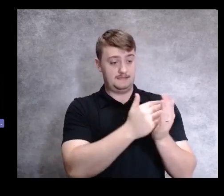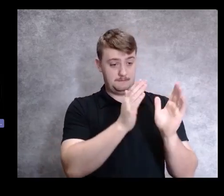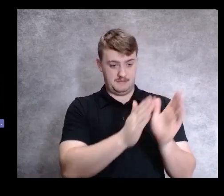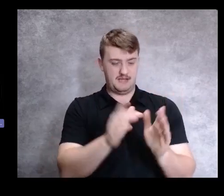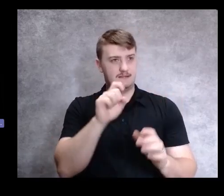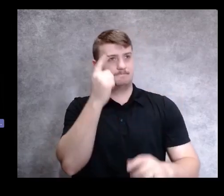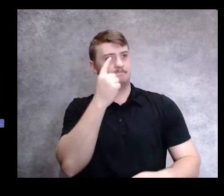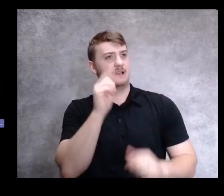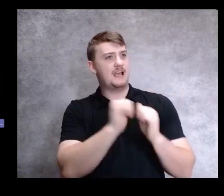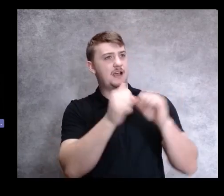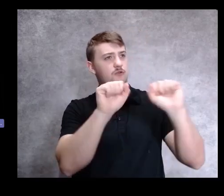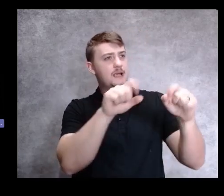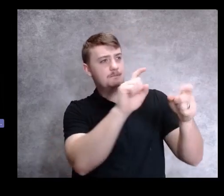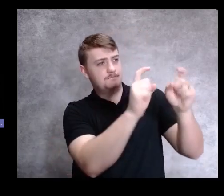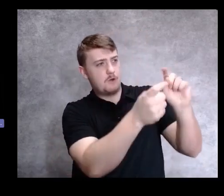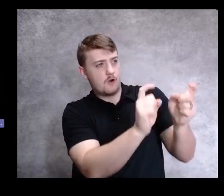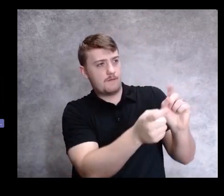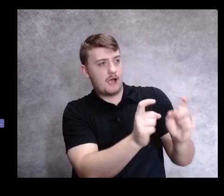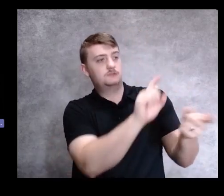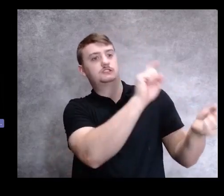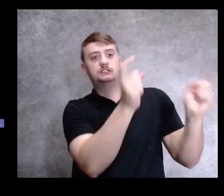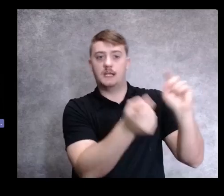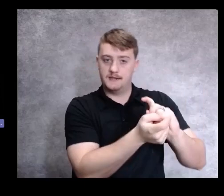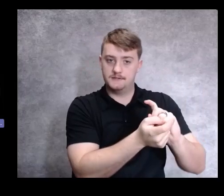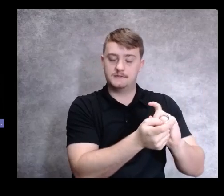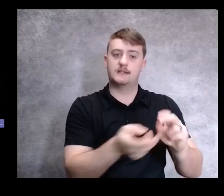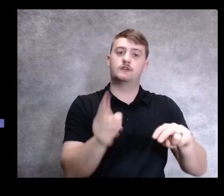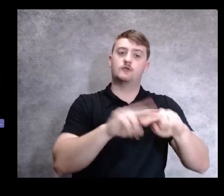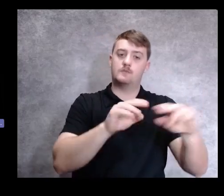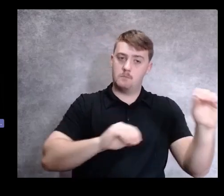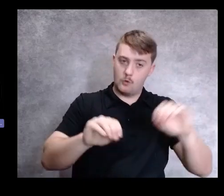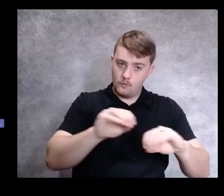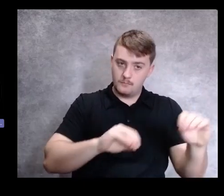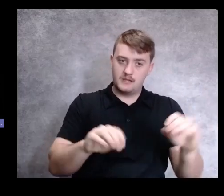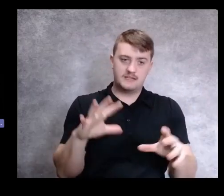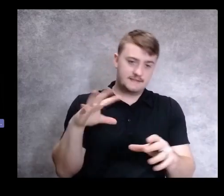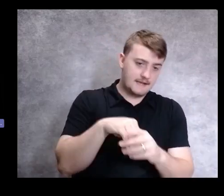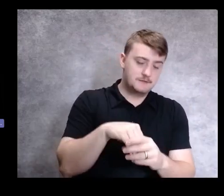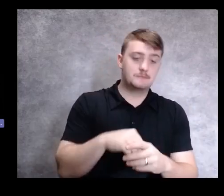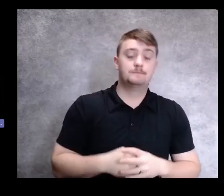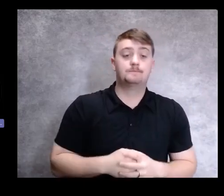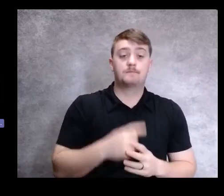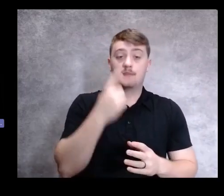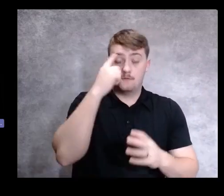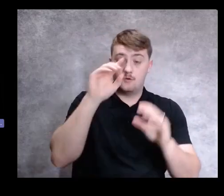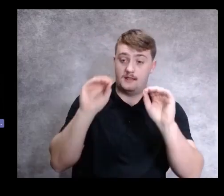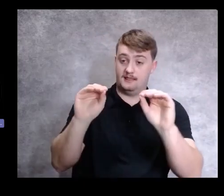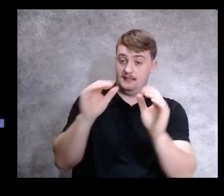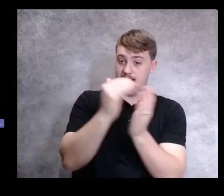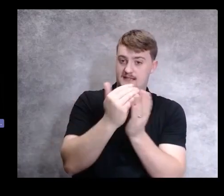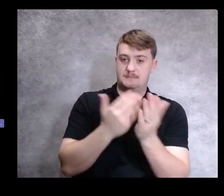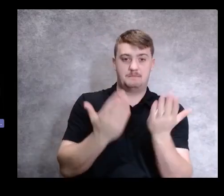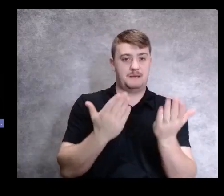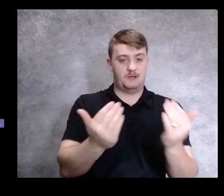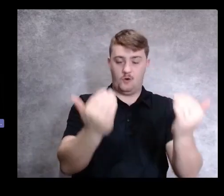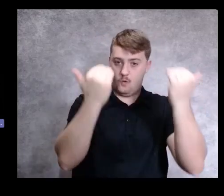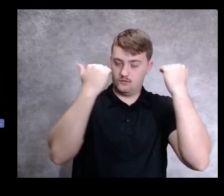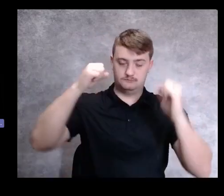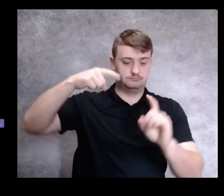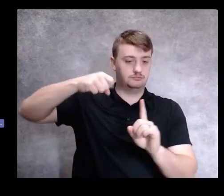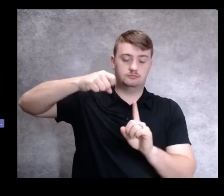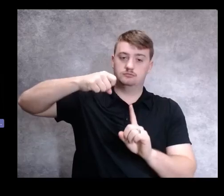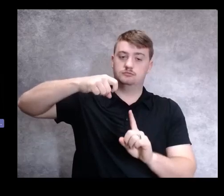may be modified or changed to increase movement and engagement. For lessons that may be overstimulating or